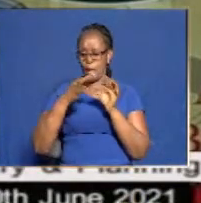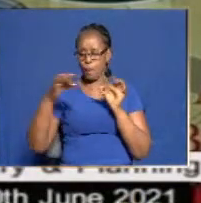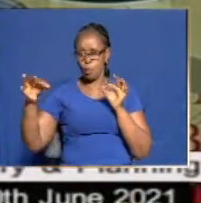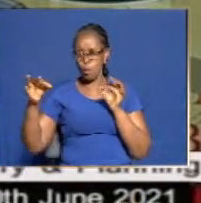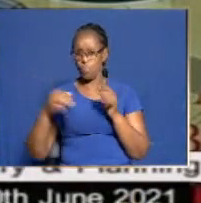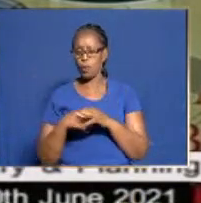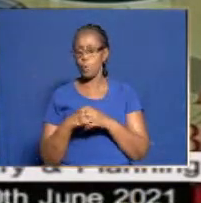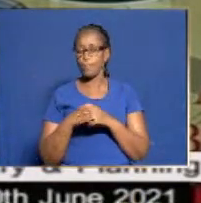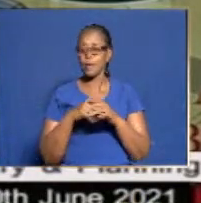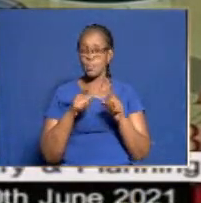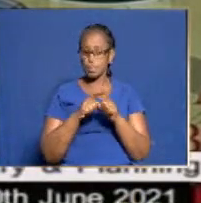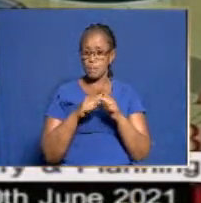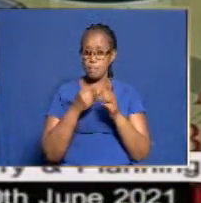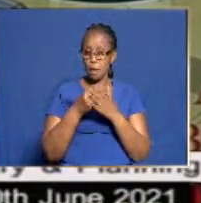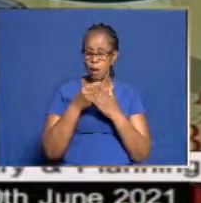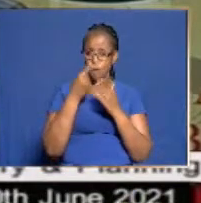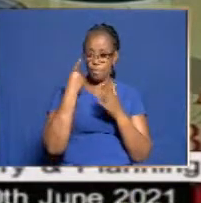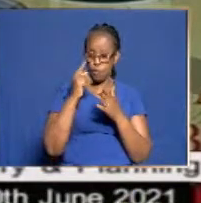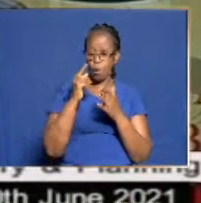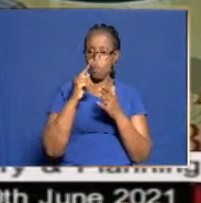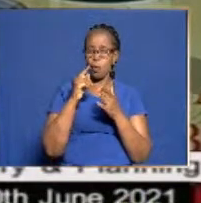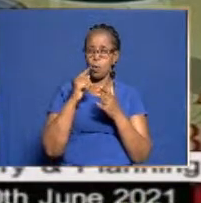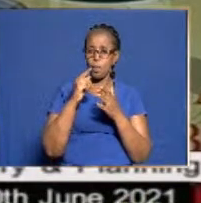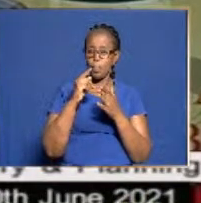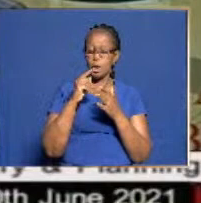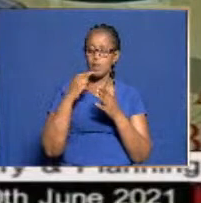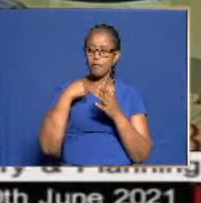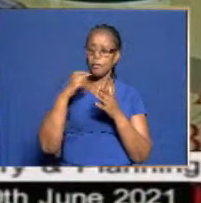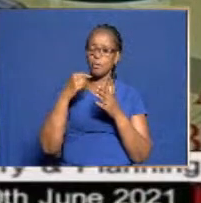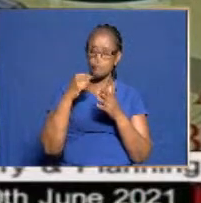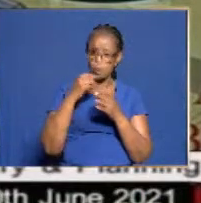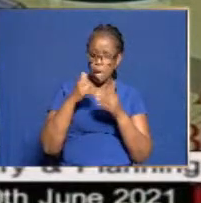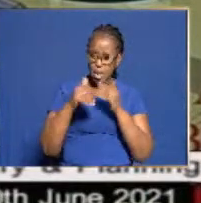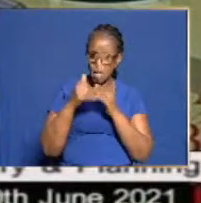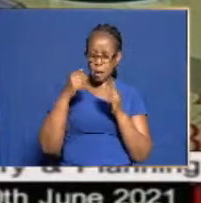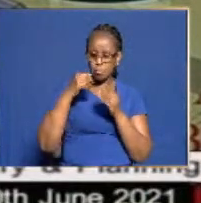and commissioning of Eldoret Nadapal fiber optic cable, and